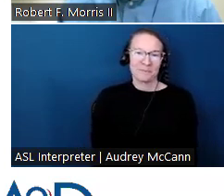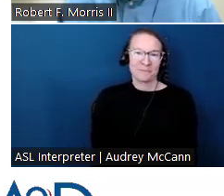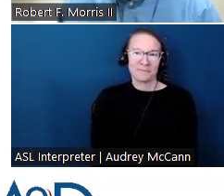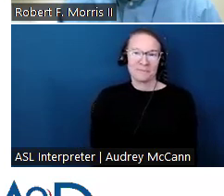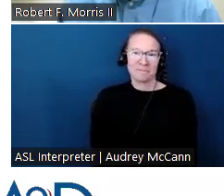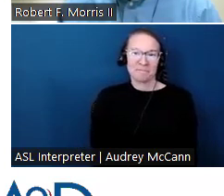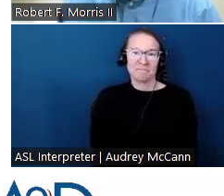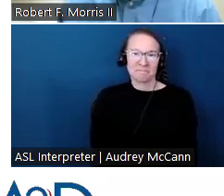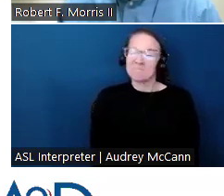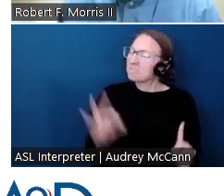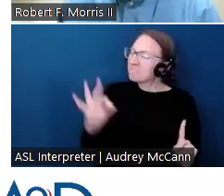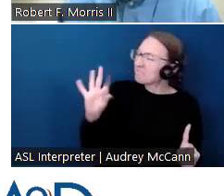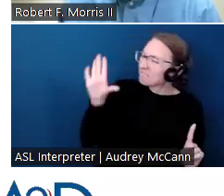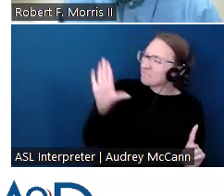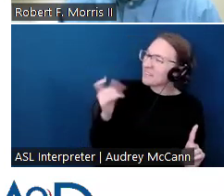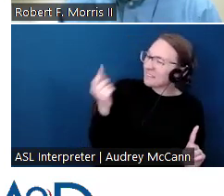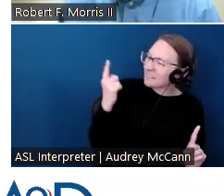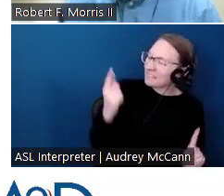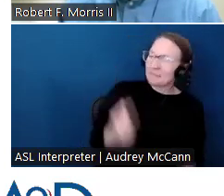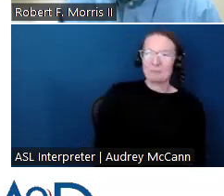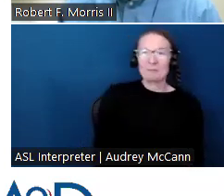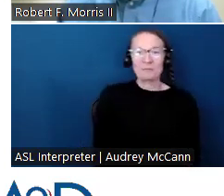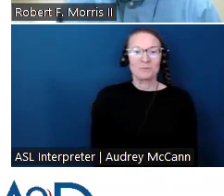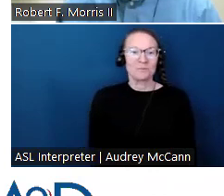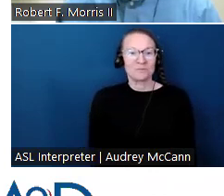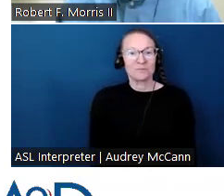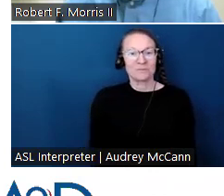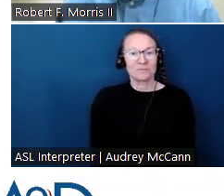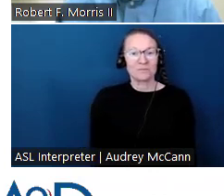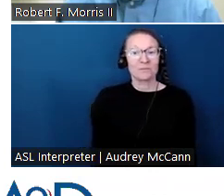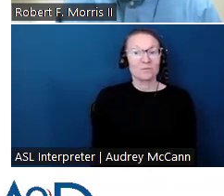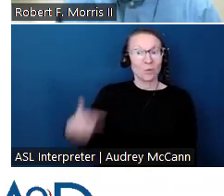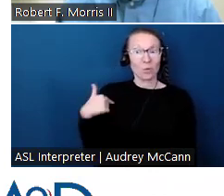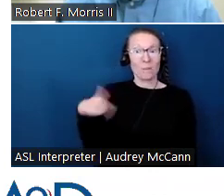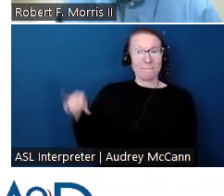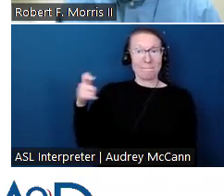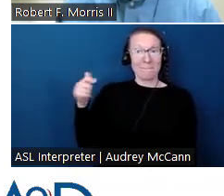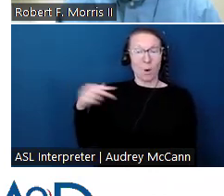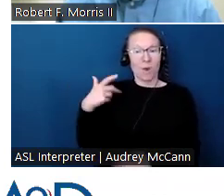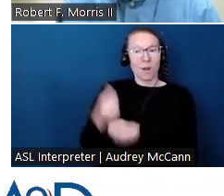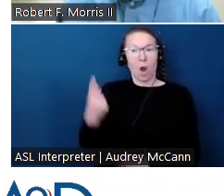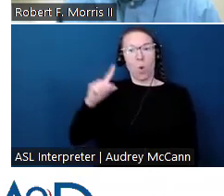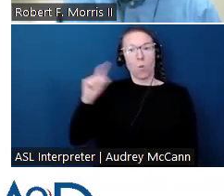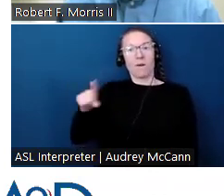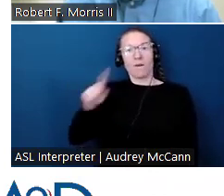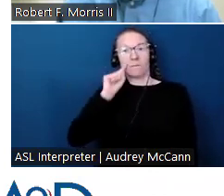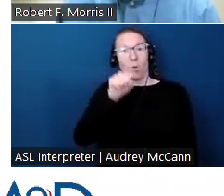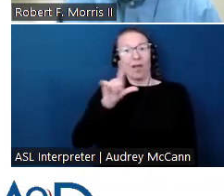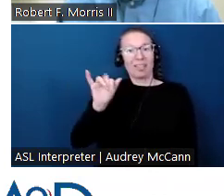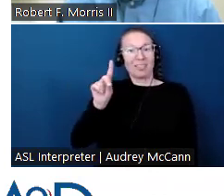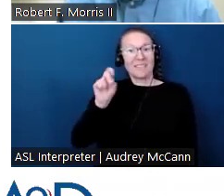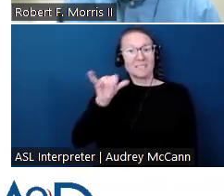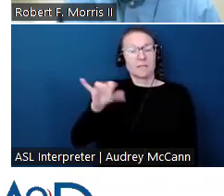Got it. Thank you. And we did receive one question just quickly for Lindsay on the accommodation